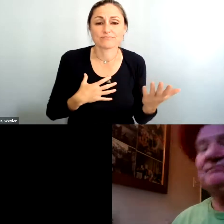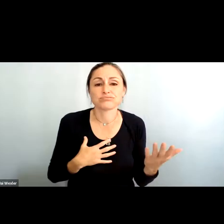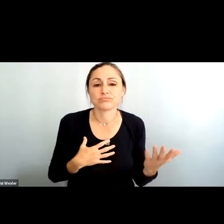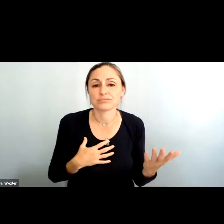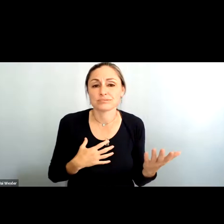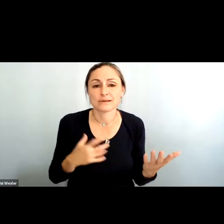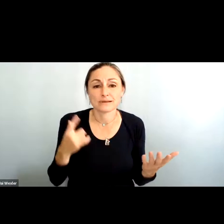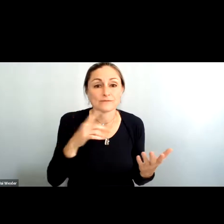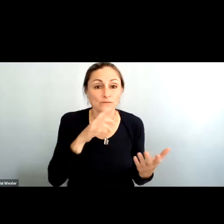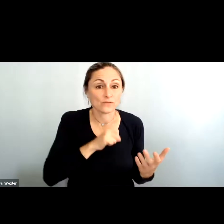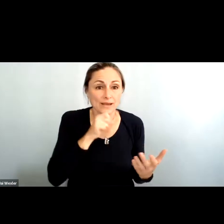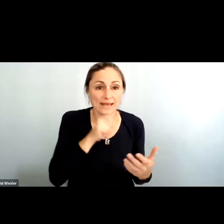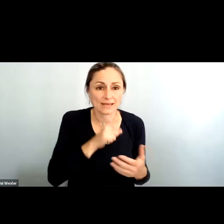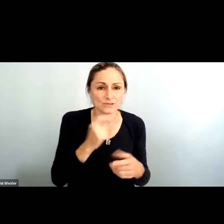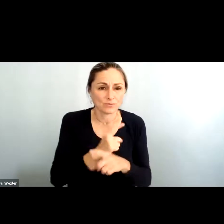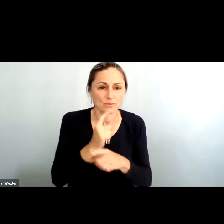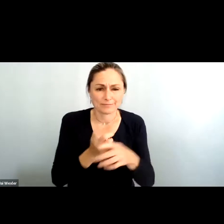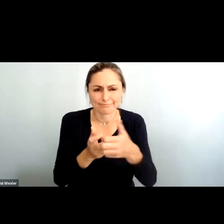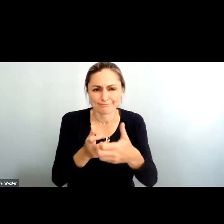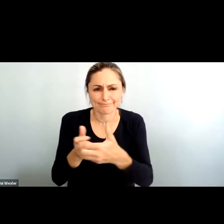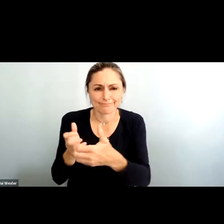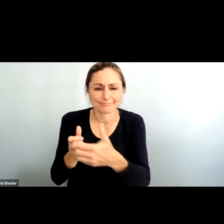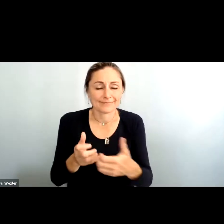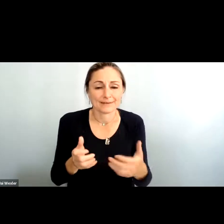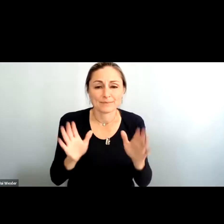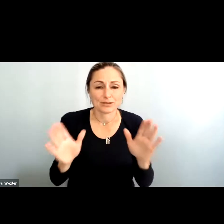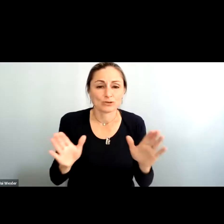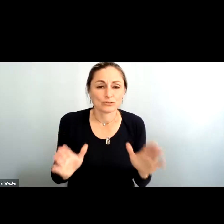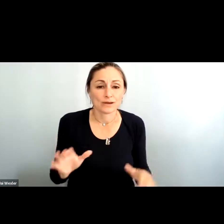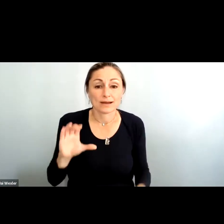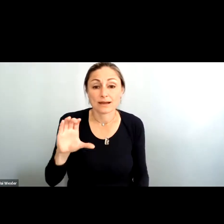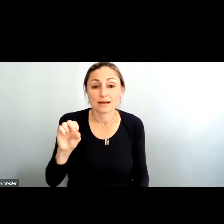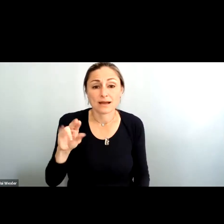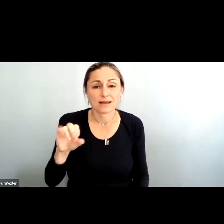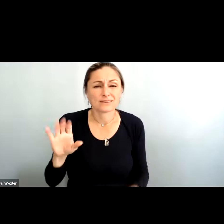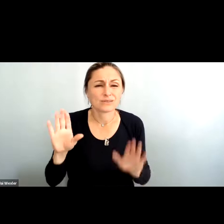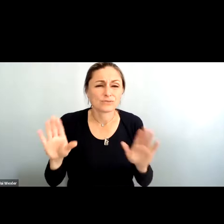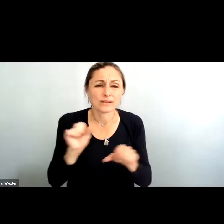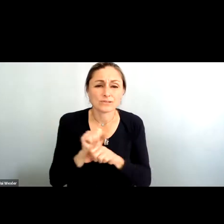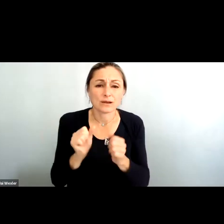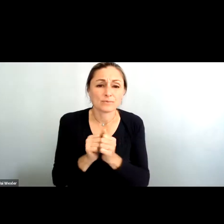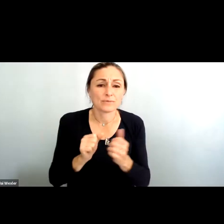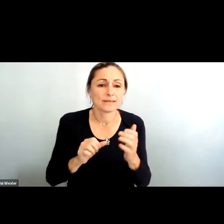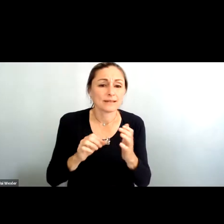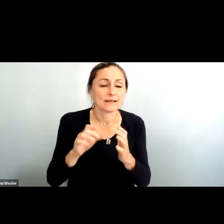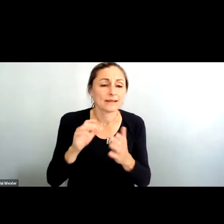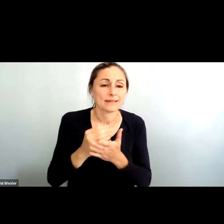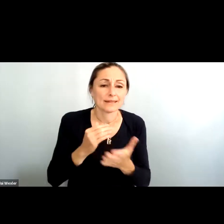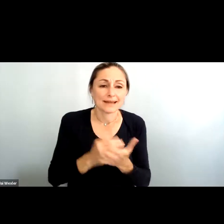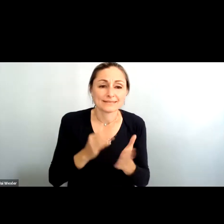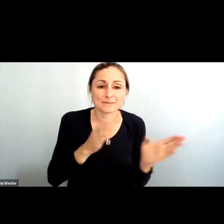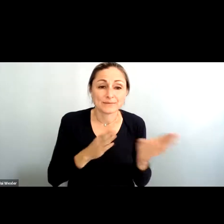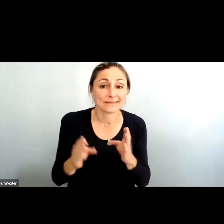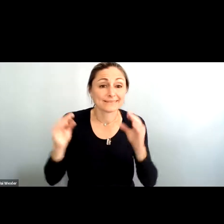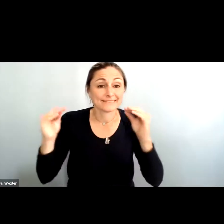for age appropriateness would be so great. And I think Connie's done a great job with the lesson plans. I've seen them. I think teachers are going to love